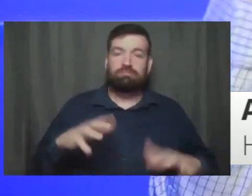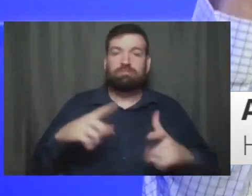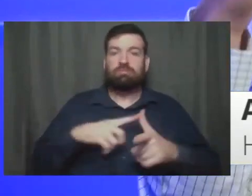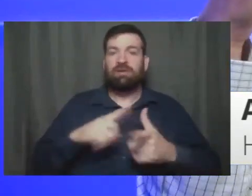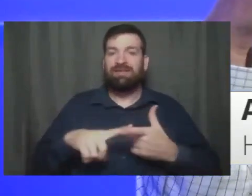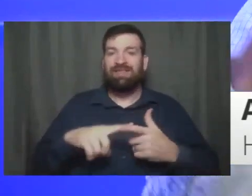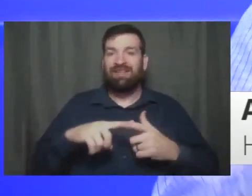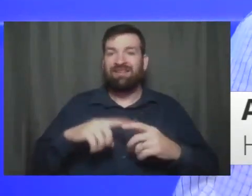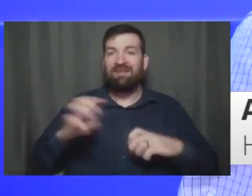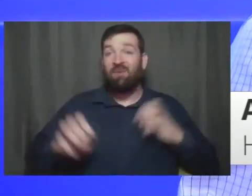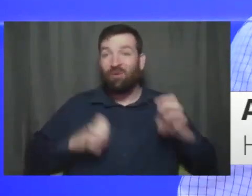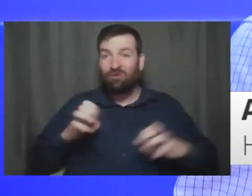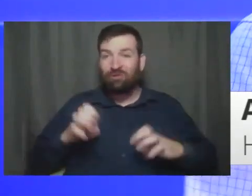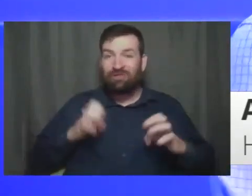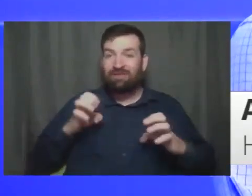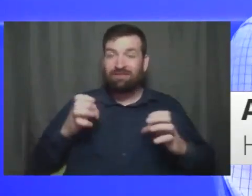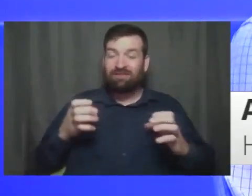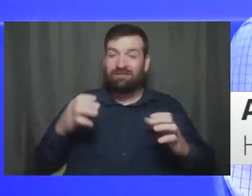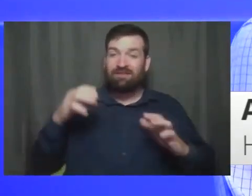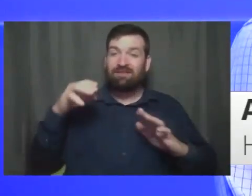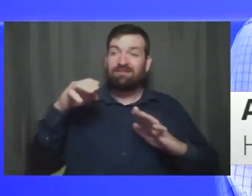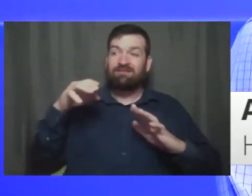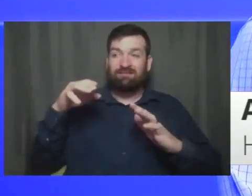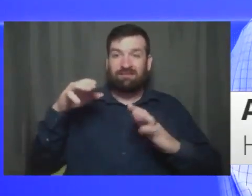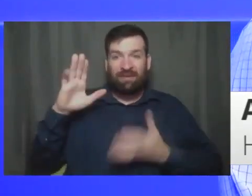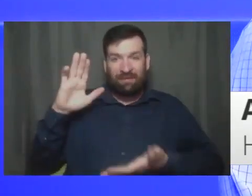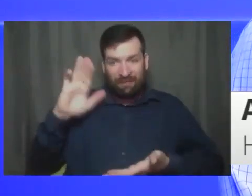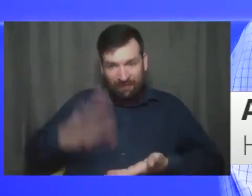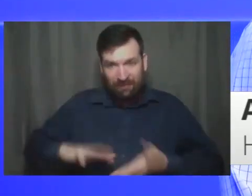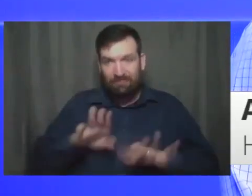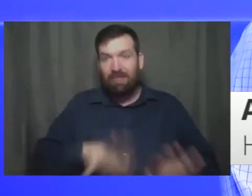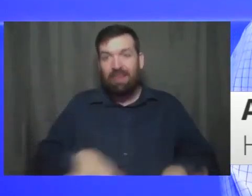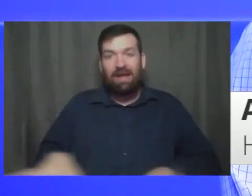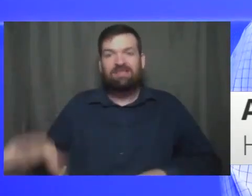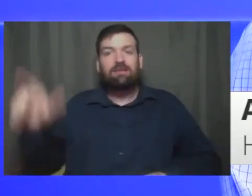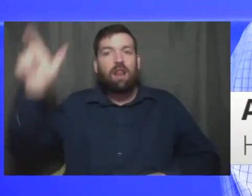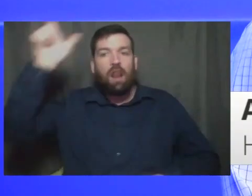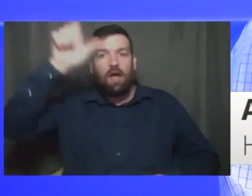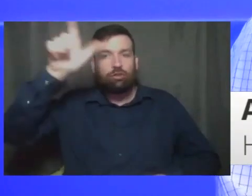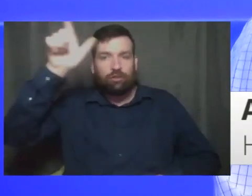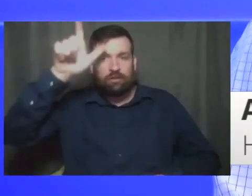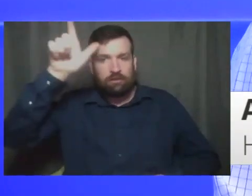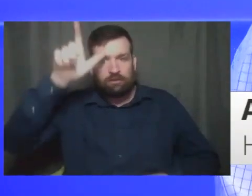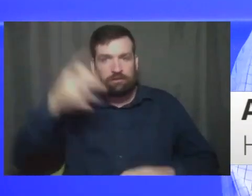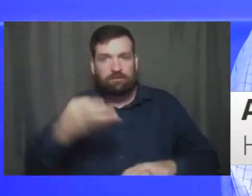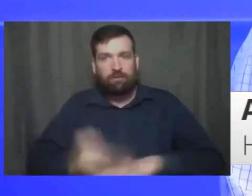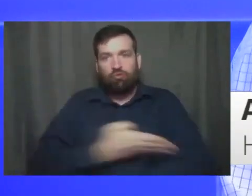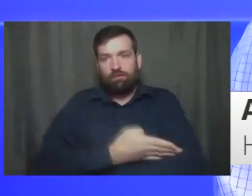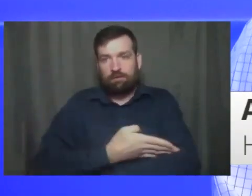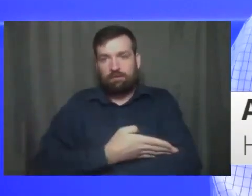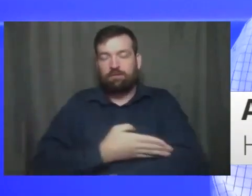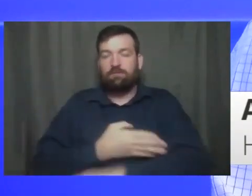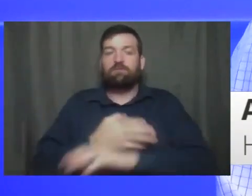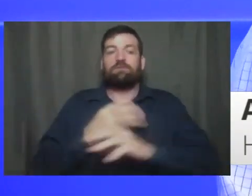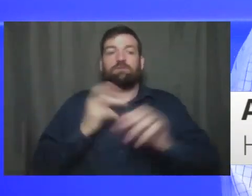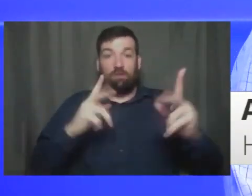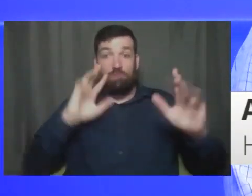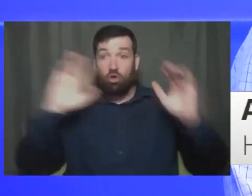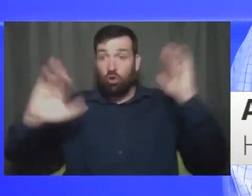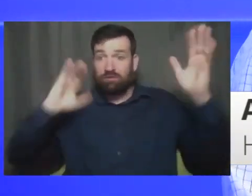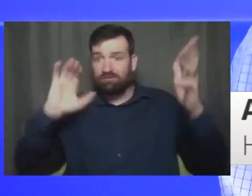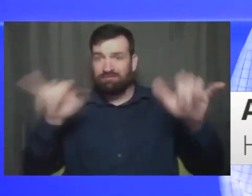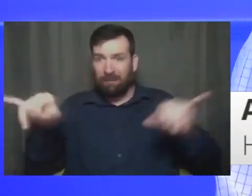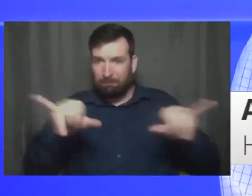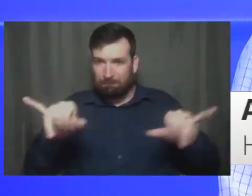the logic comes up. So we kind of need to do this with adults as well. So to be able to say, this isn't working, let's figure